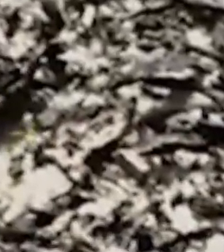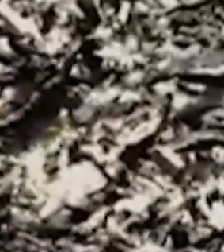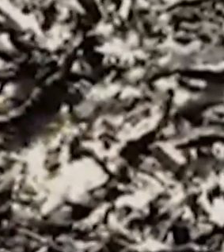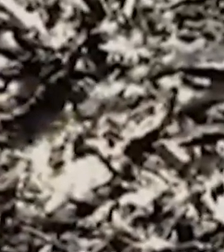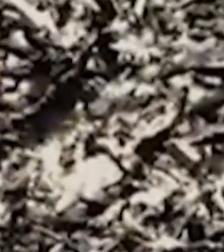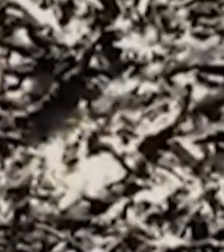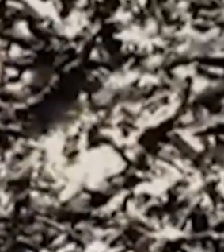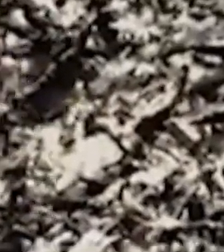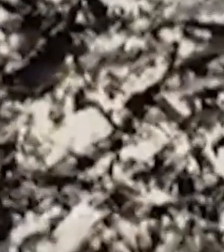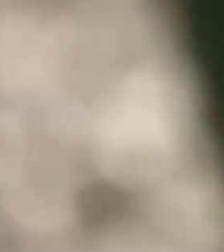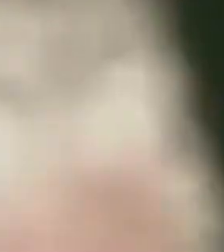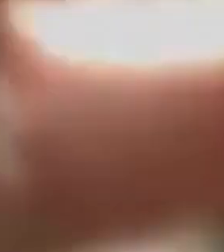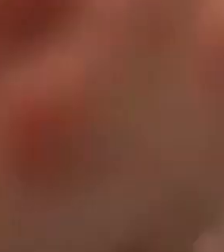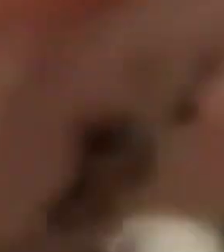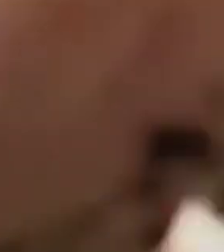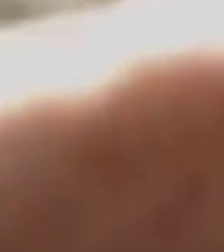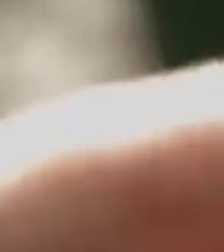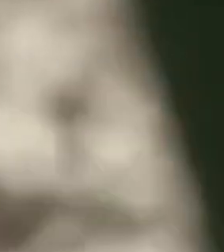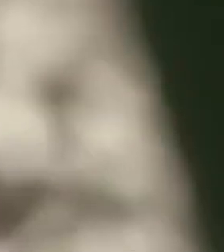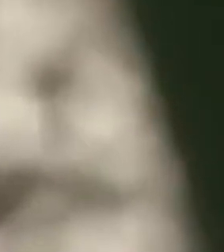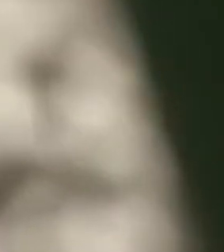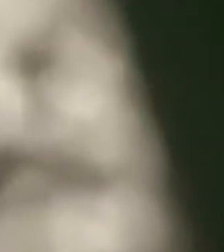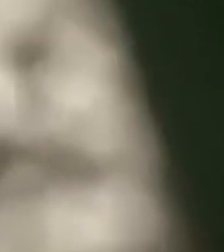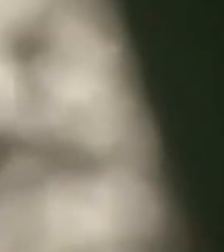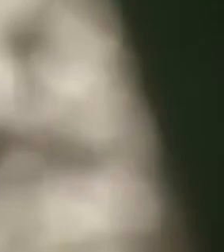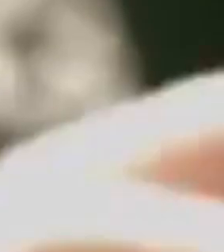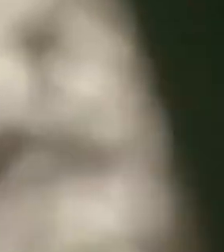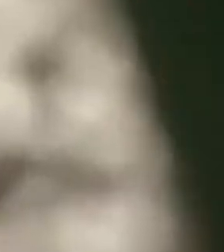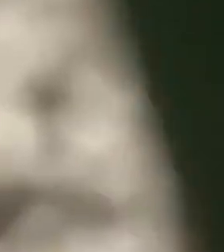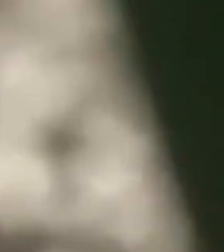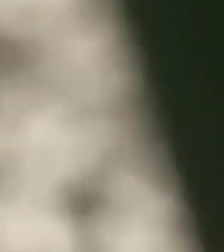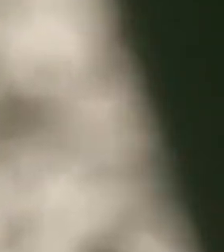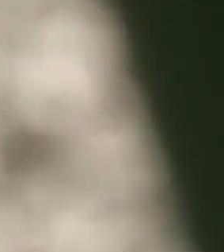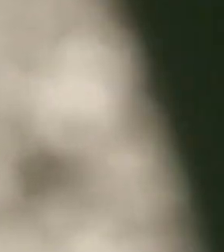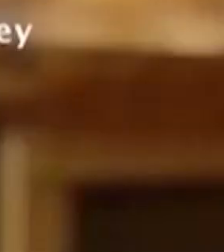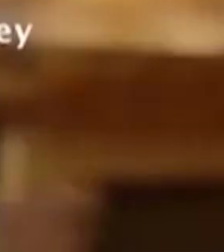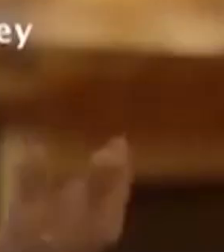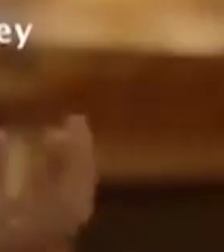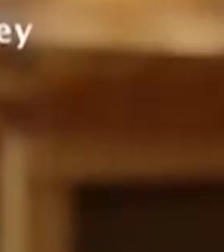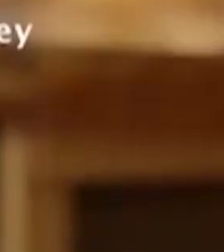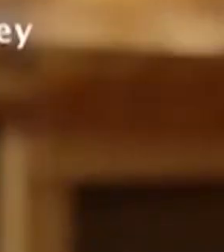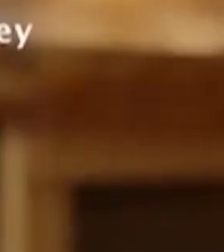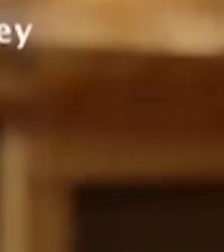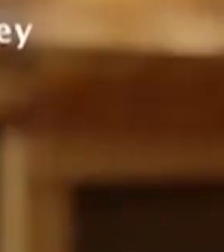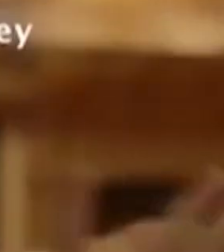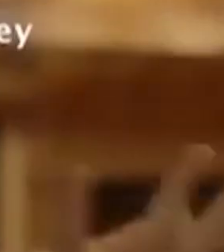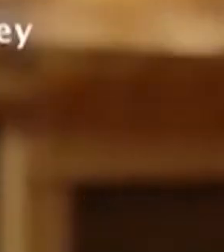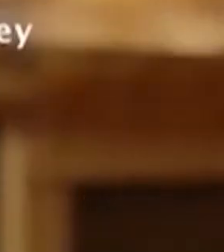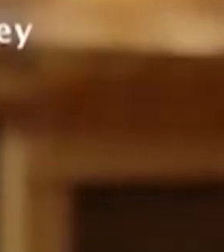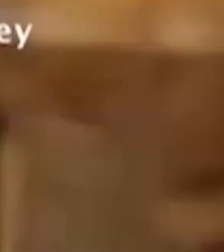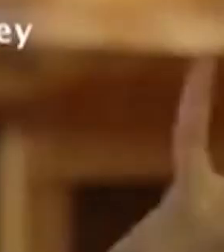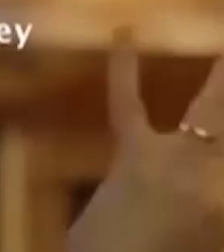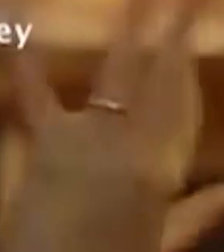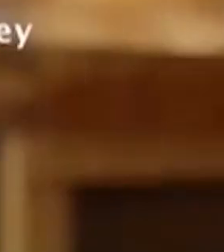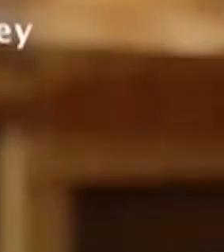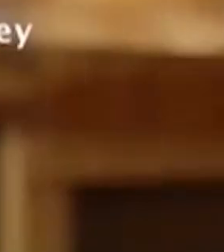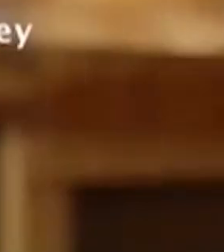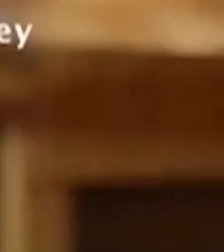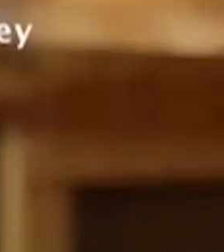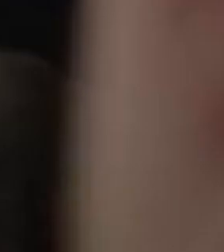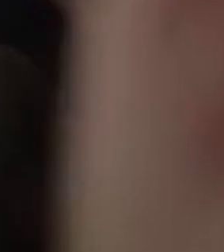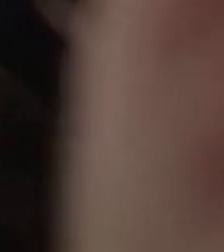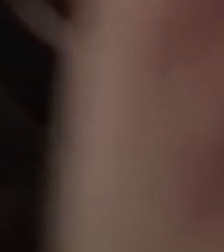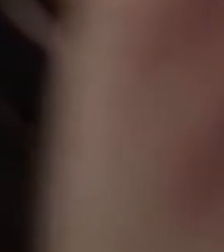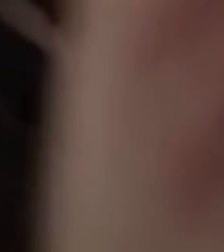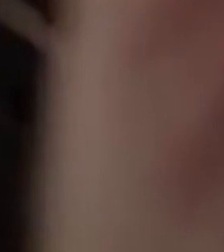living in a blooming, buzzing confusion, really, we're now realizing that they're the best scientists and the best learners that we know of in